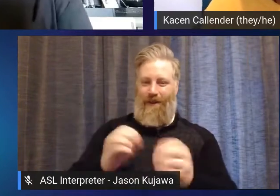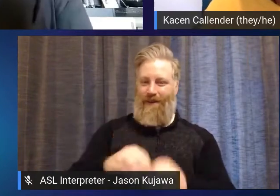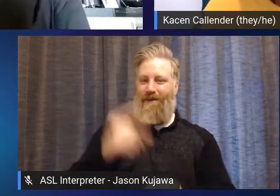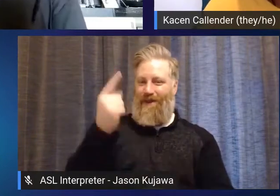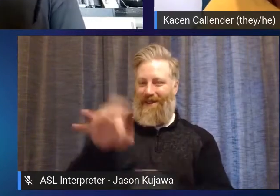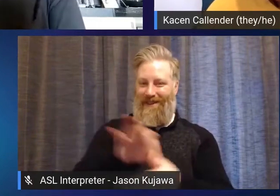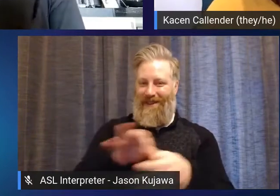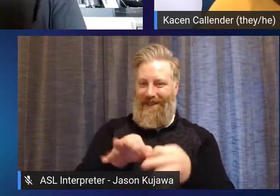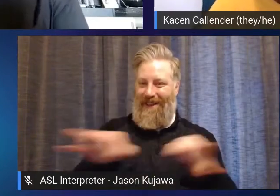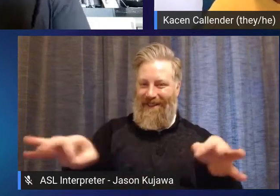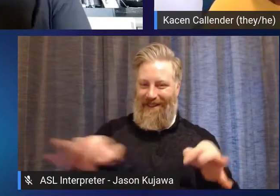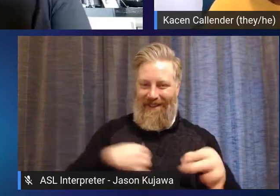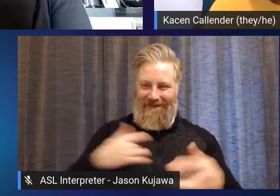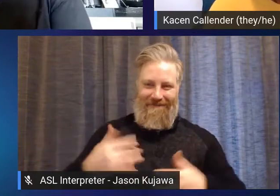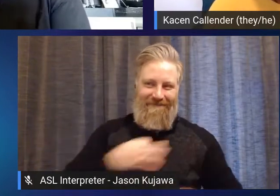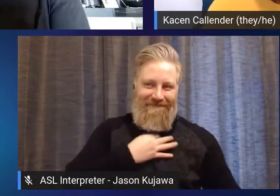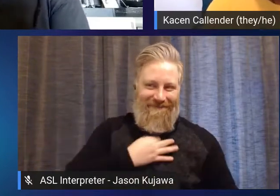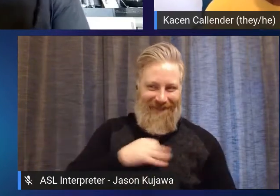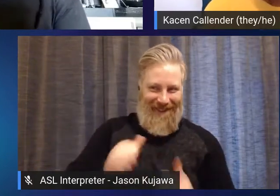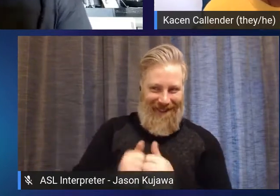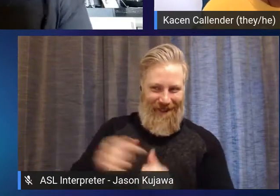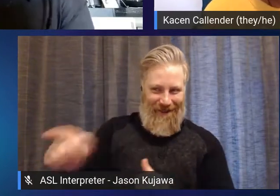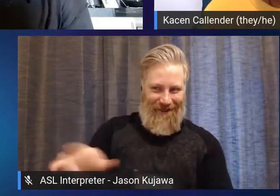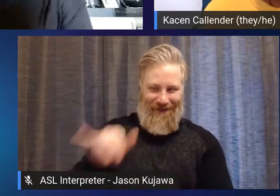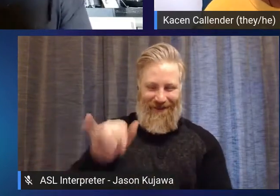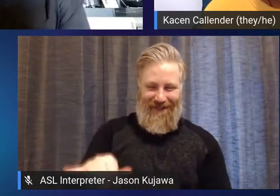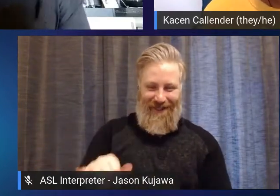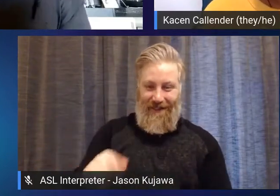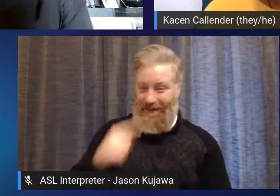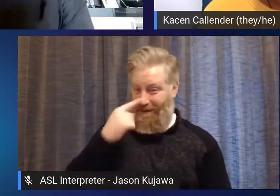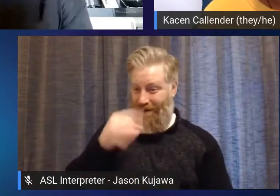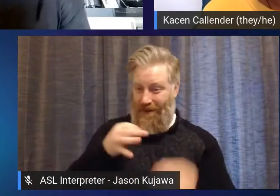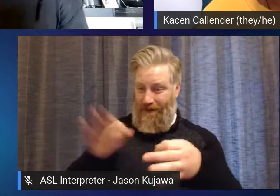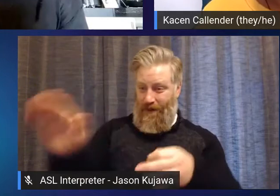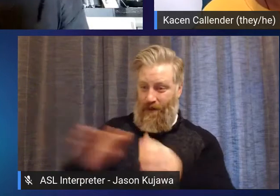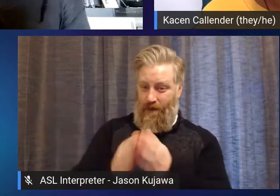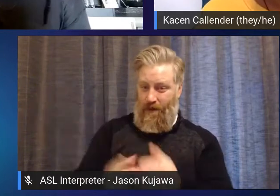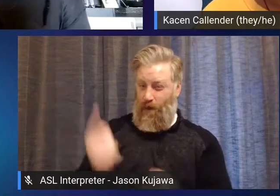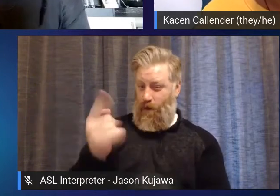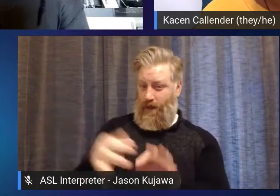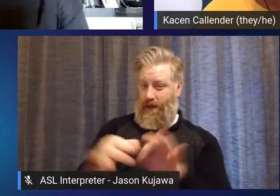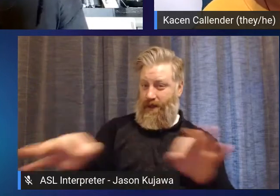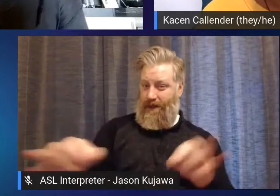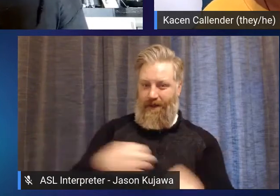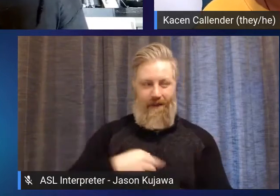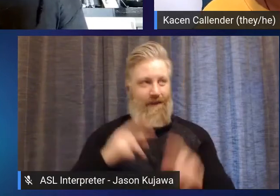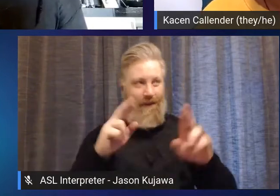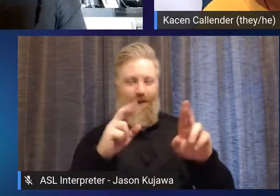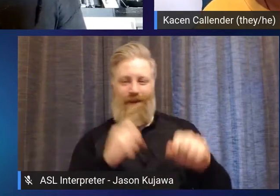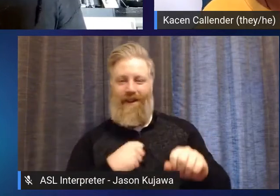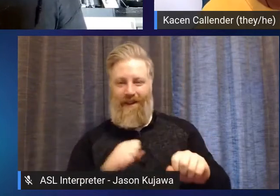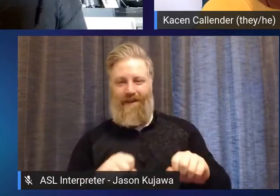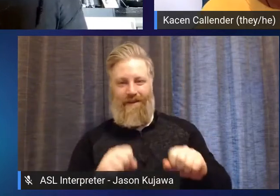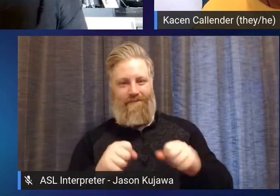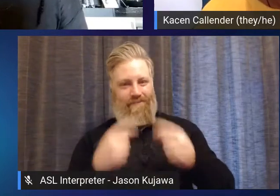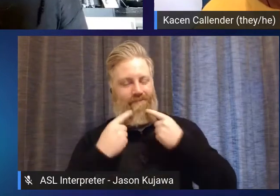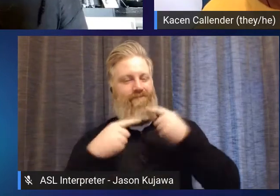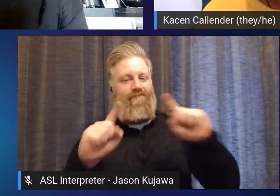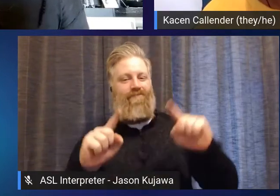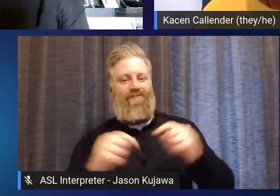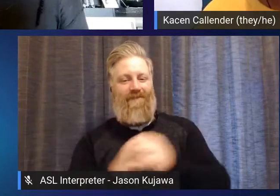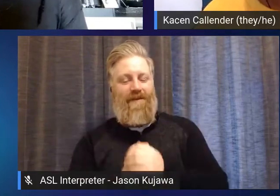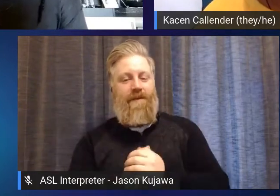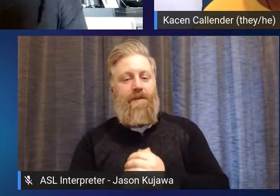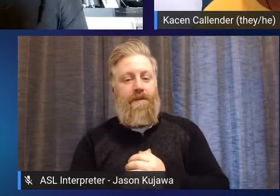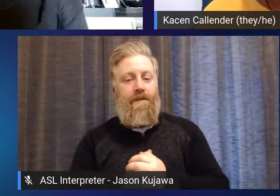this off. Can you describe King and the Dragonflies in one sentence? I hope I can pull it off also. I think I'd